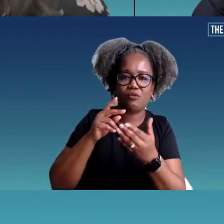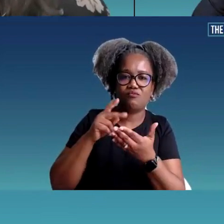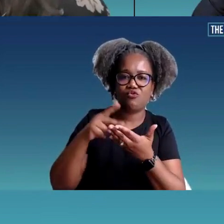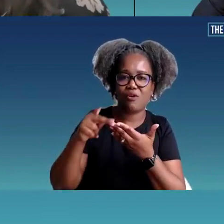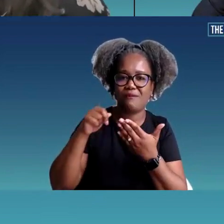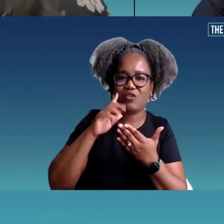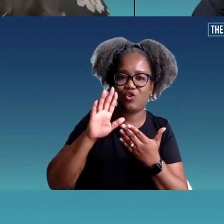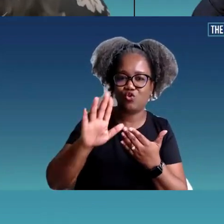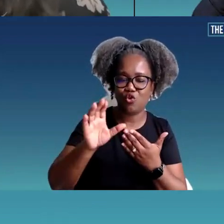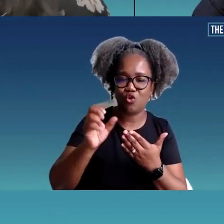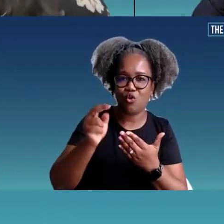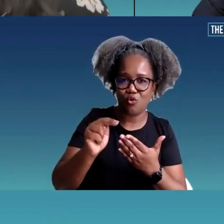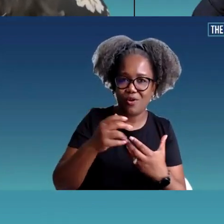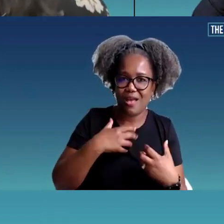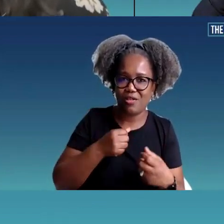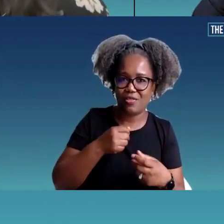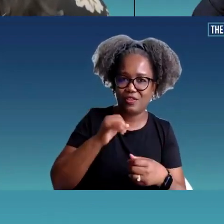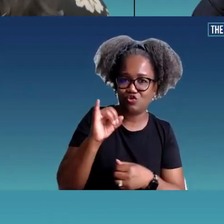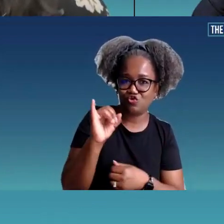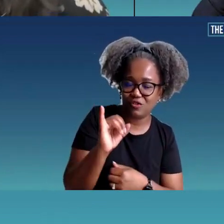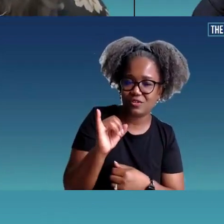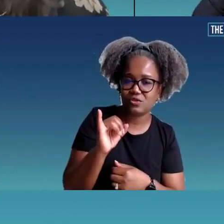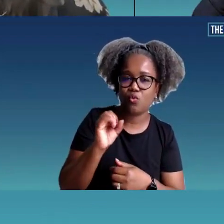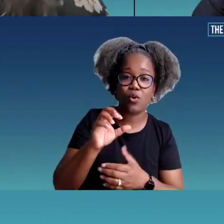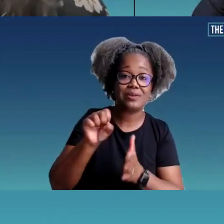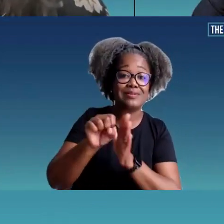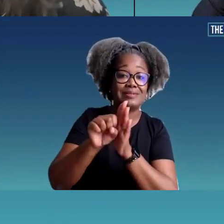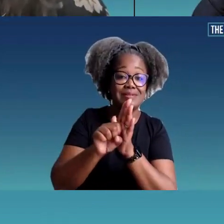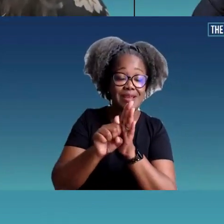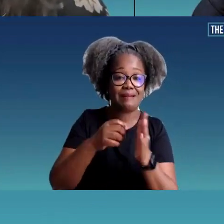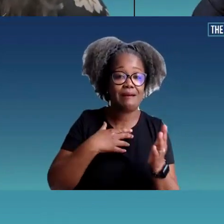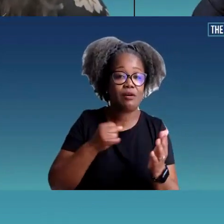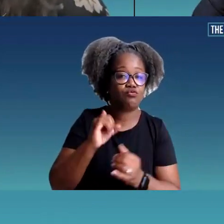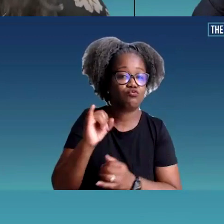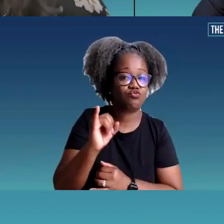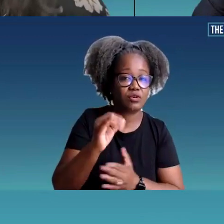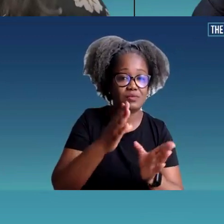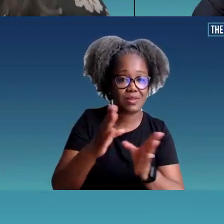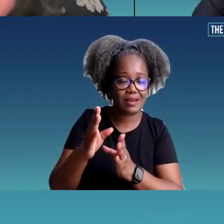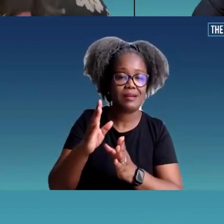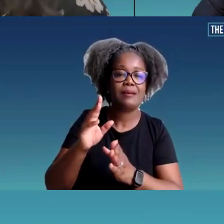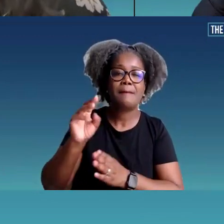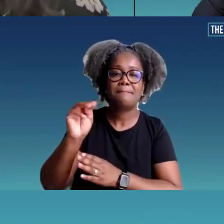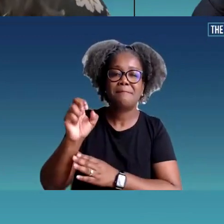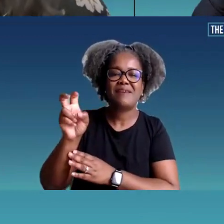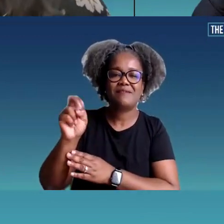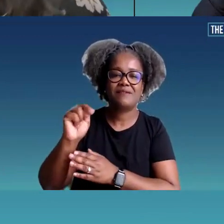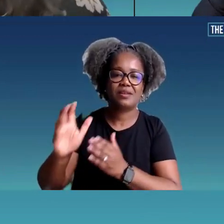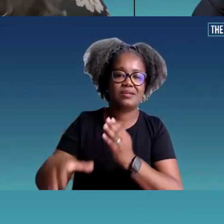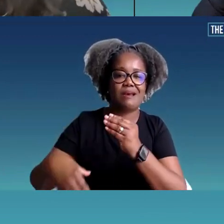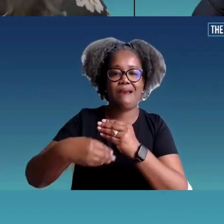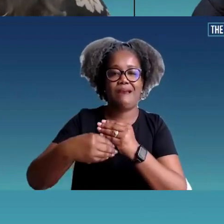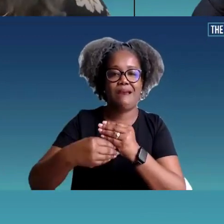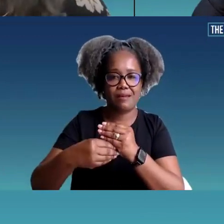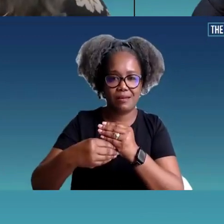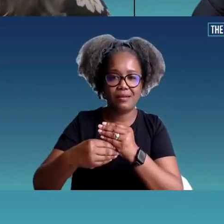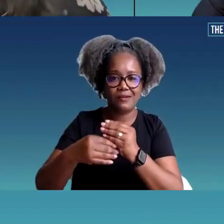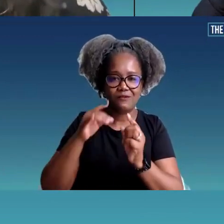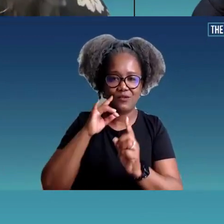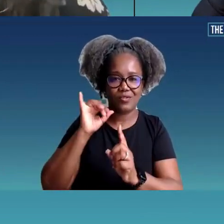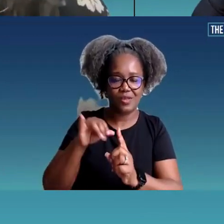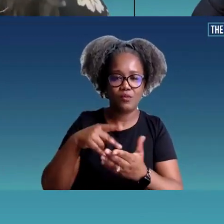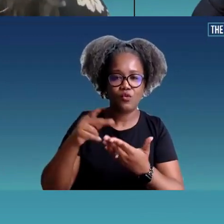with over 500 employers, all the major health plans, and we cover almost 20 million lives across the country and around the